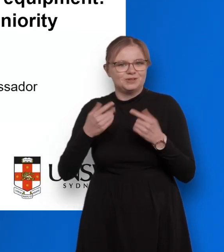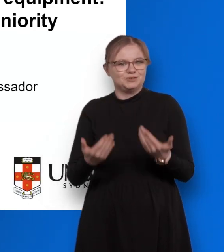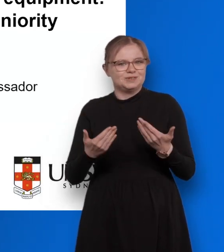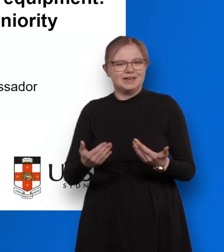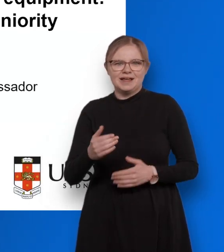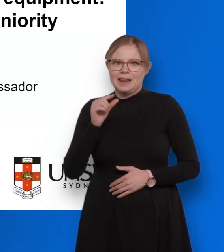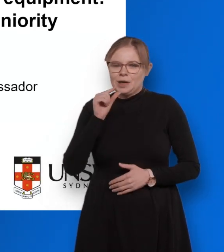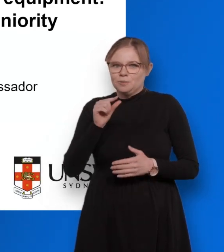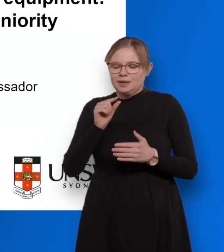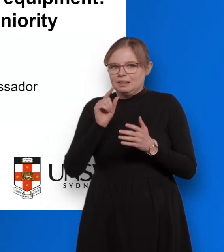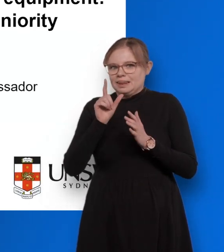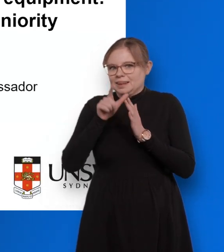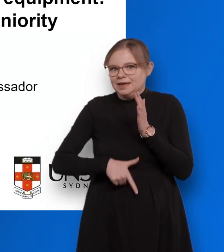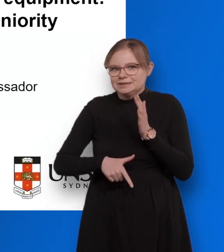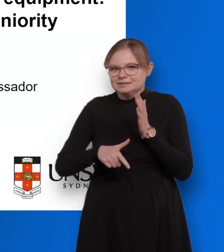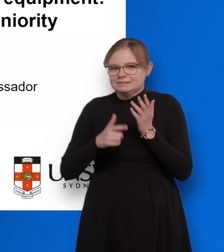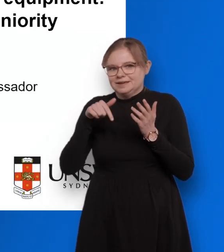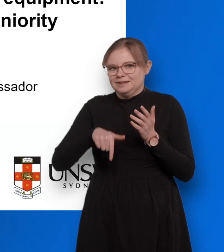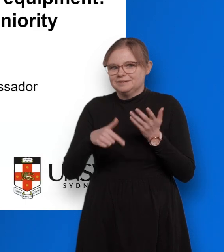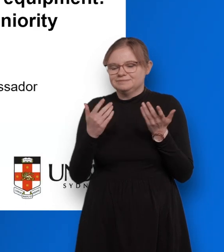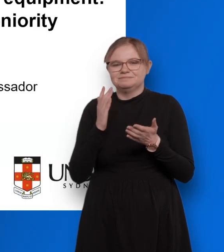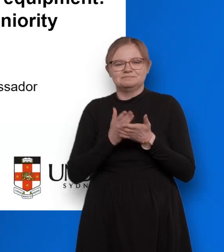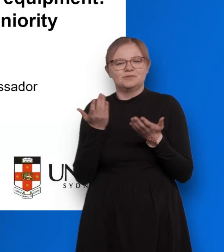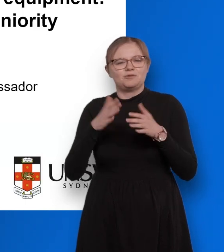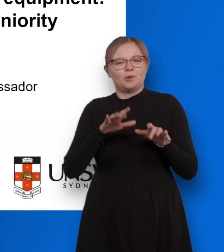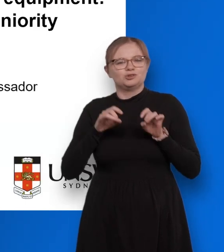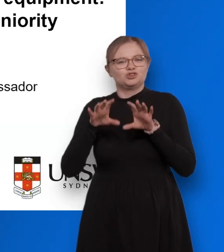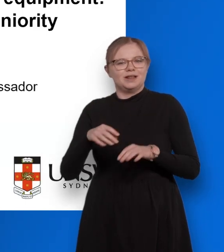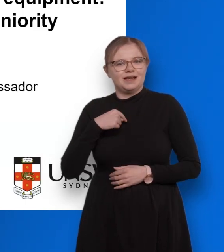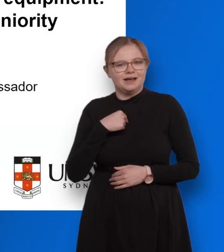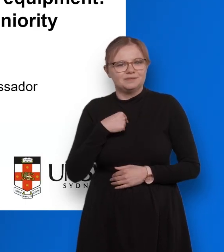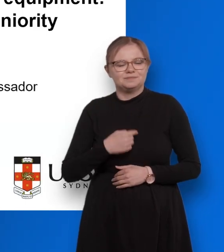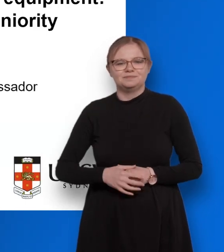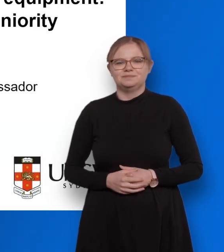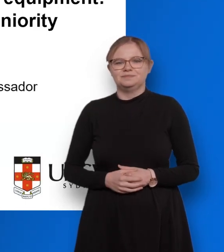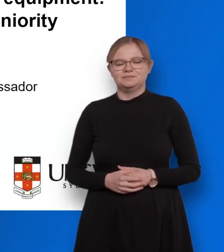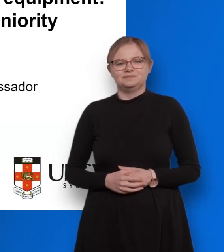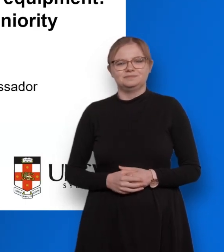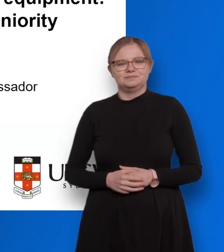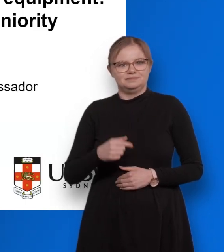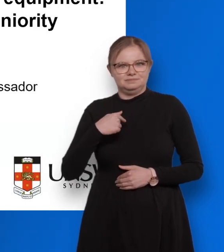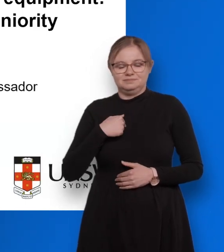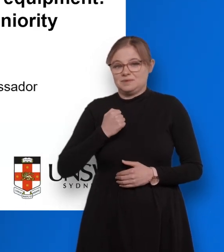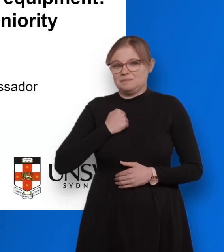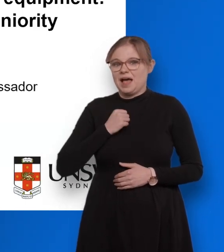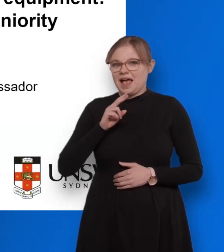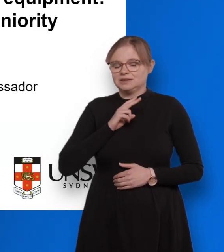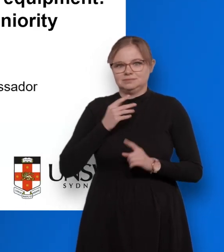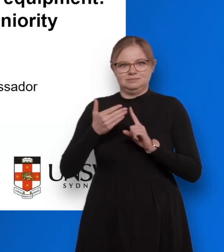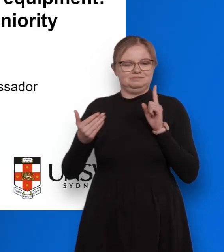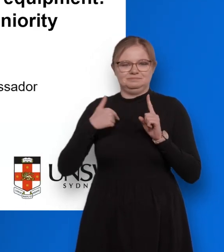bit late here. I'm joining you from Australia. I'm not obviously, perhaps due from my accent, from